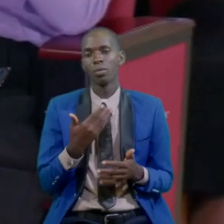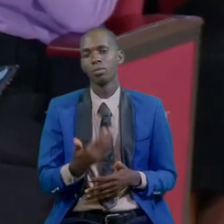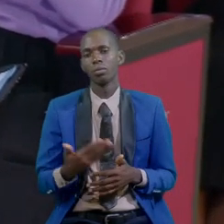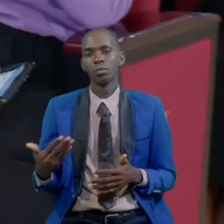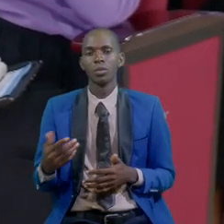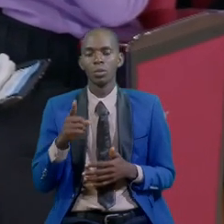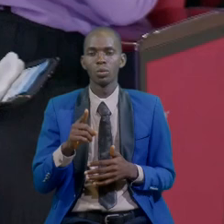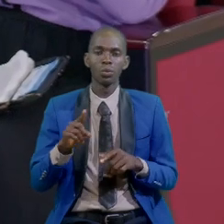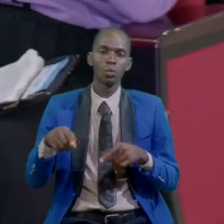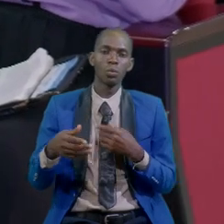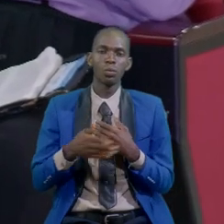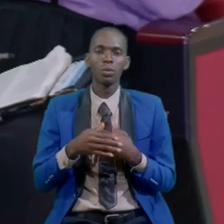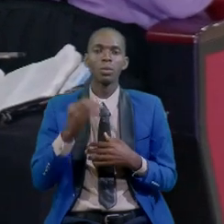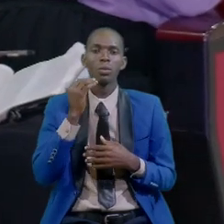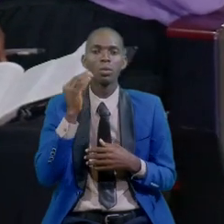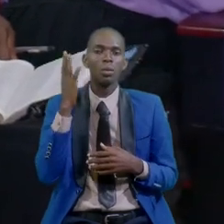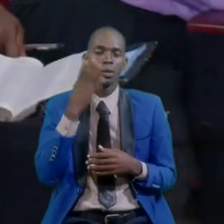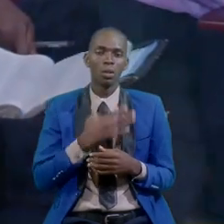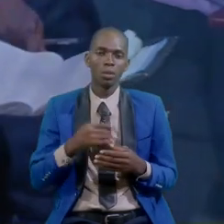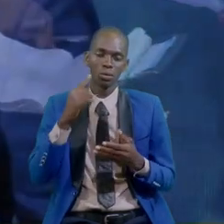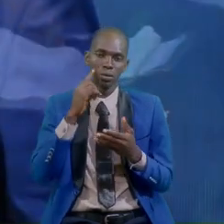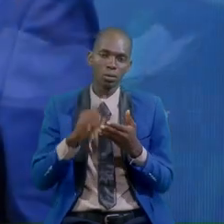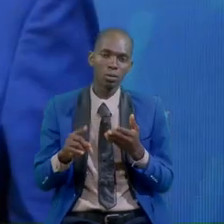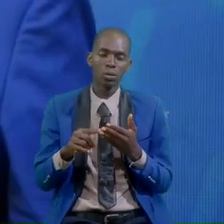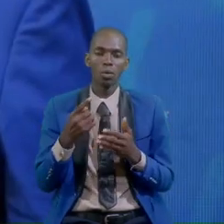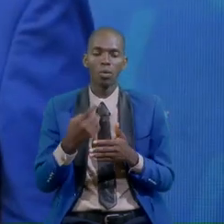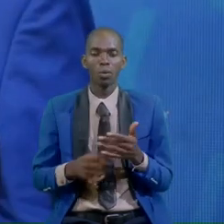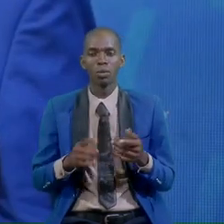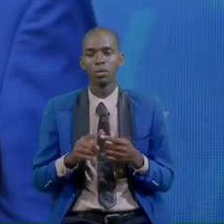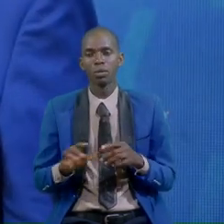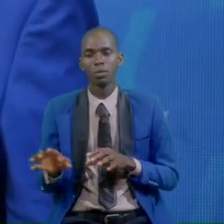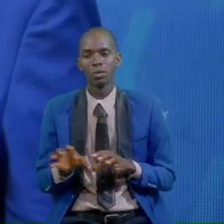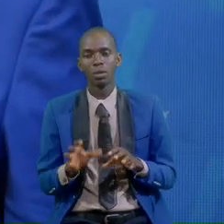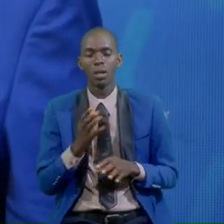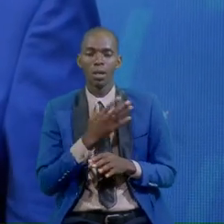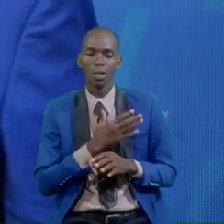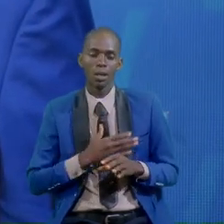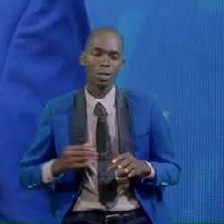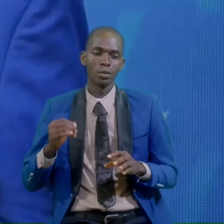examine what you do, and then point at that.